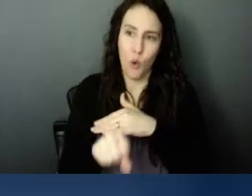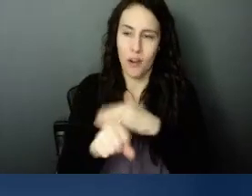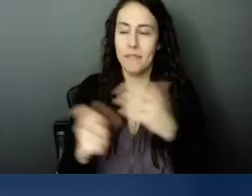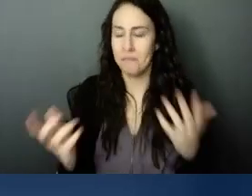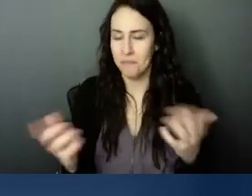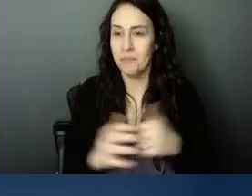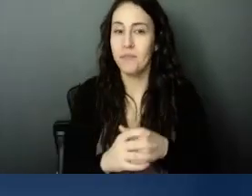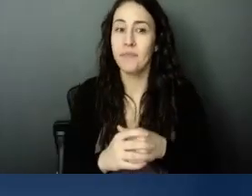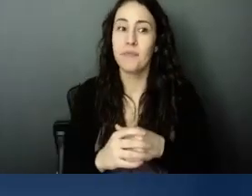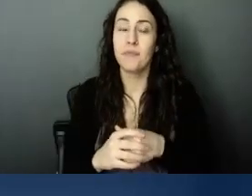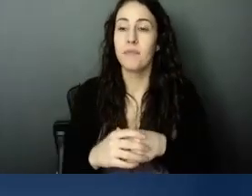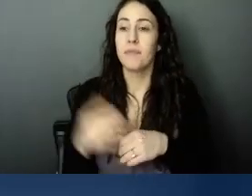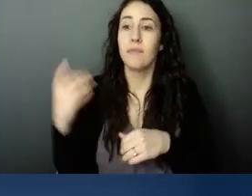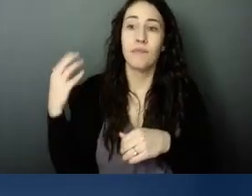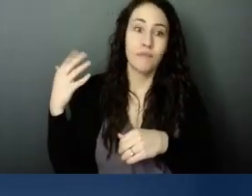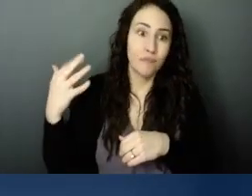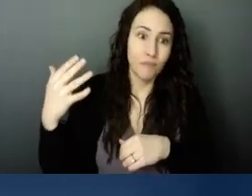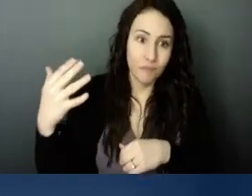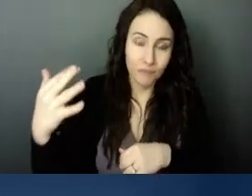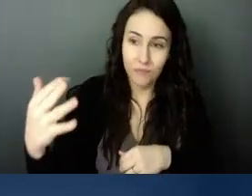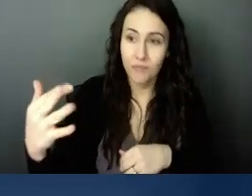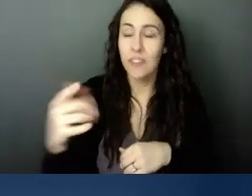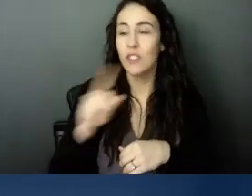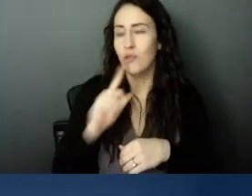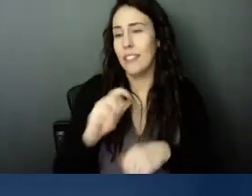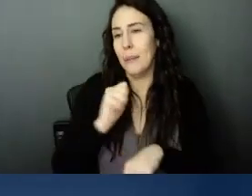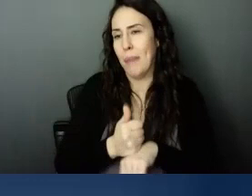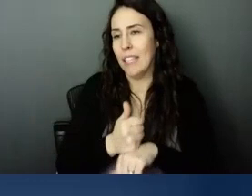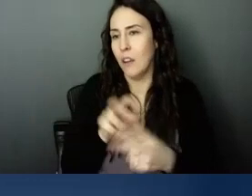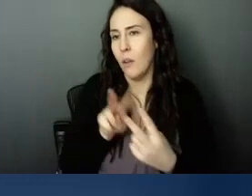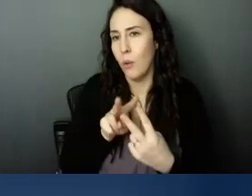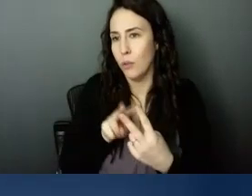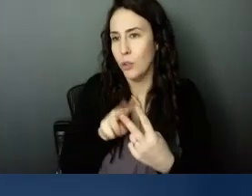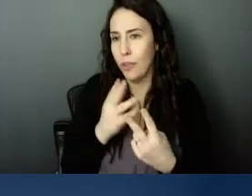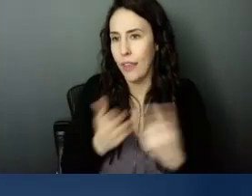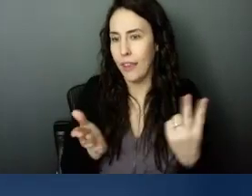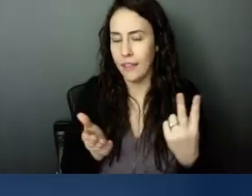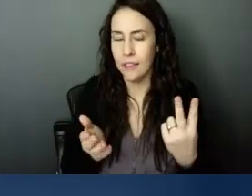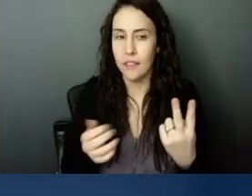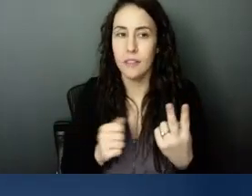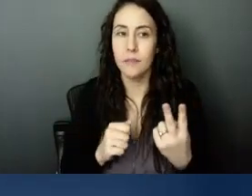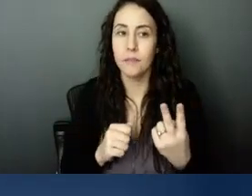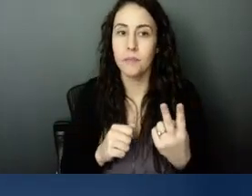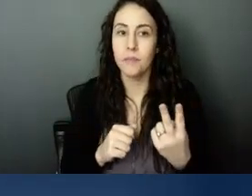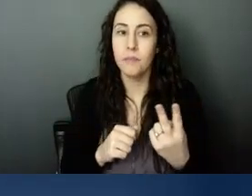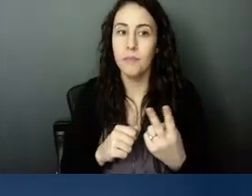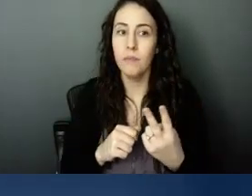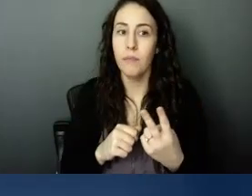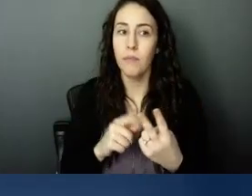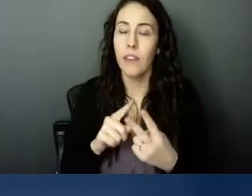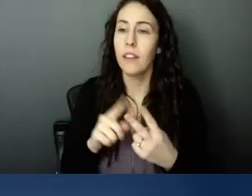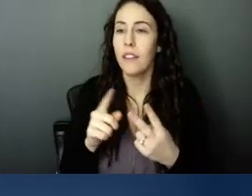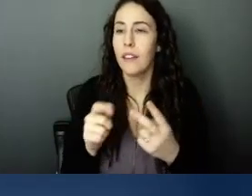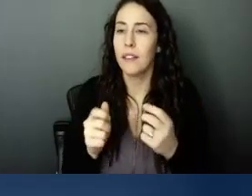years, but it's all been based on those two things. So the main kind of prominent